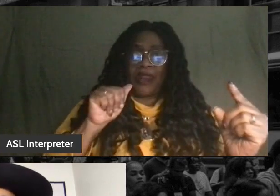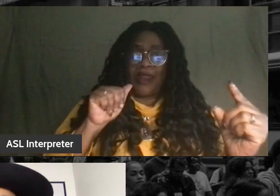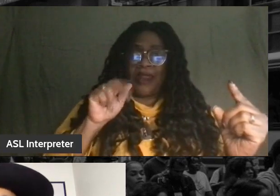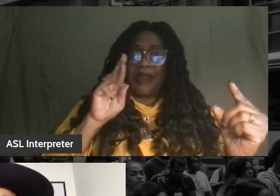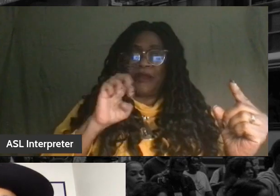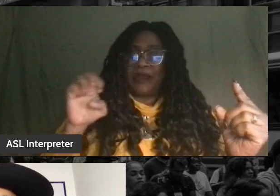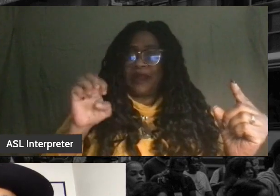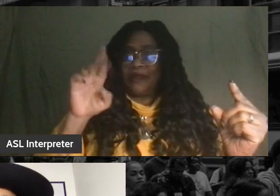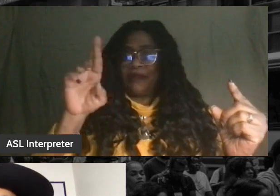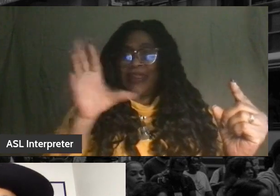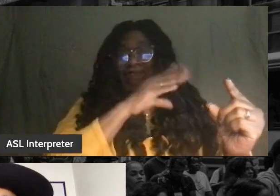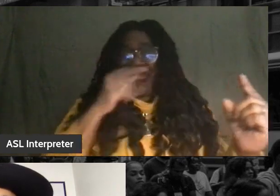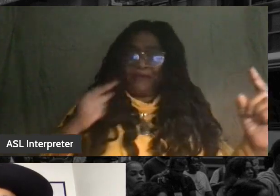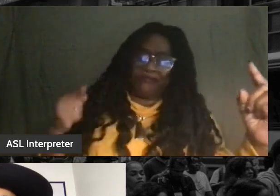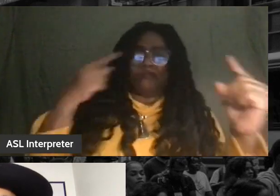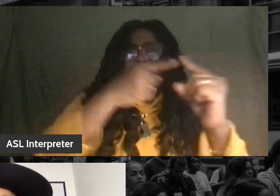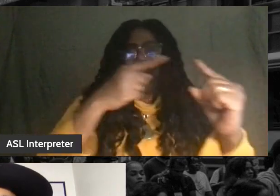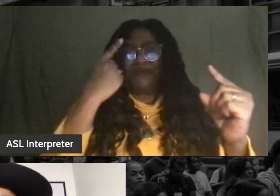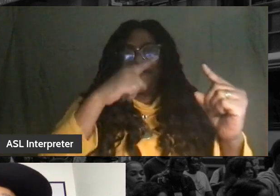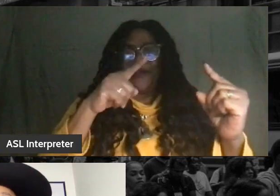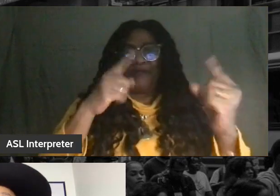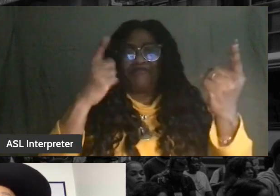to.